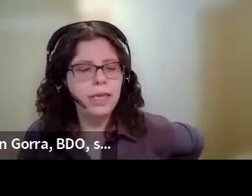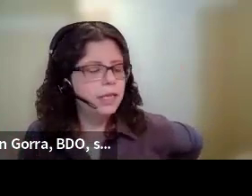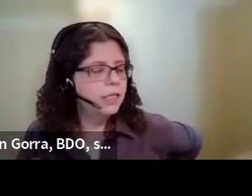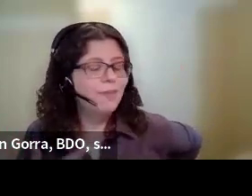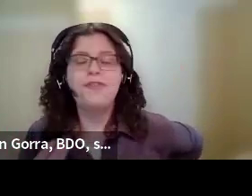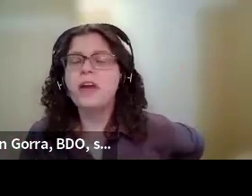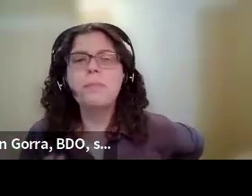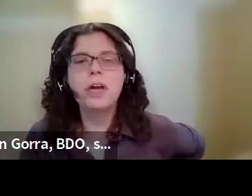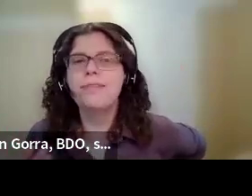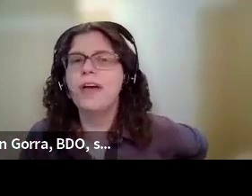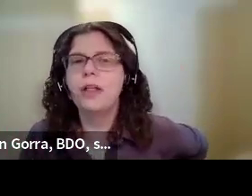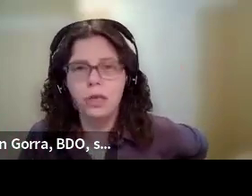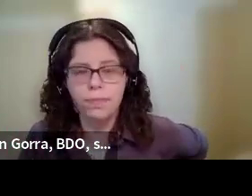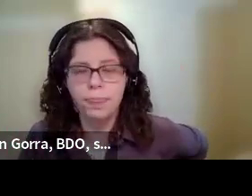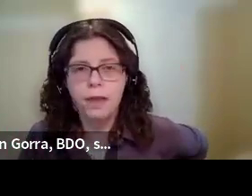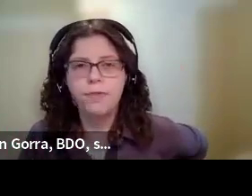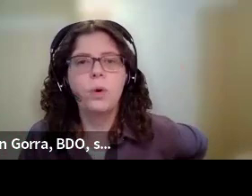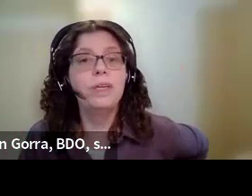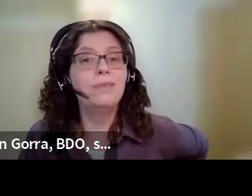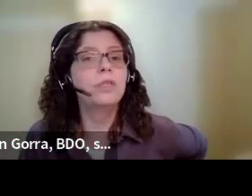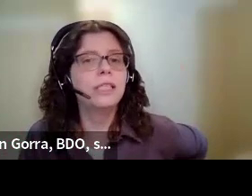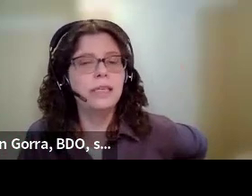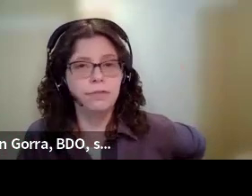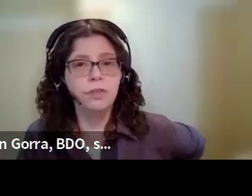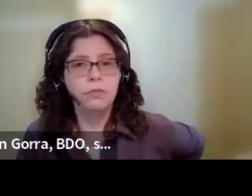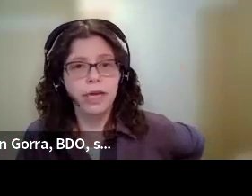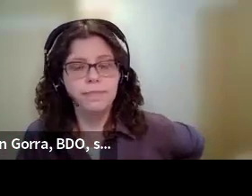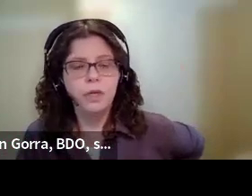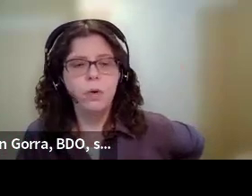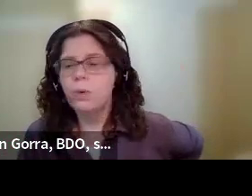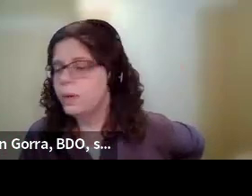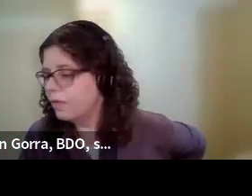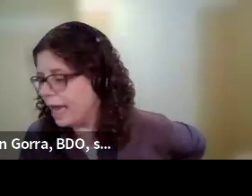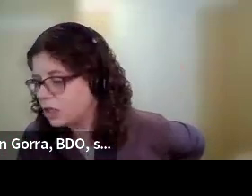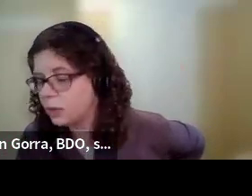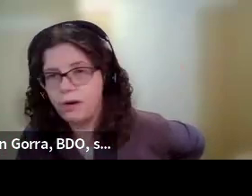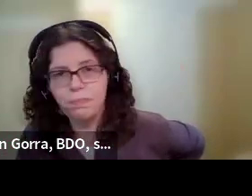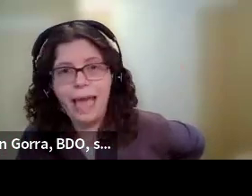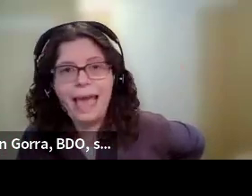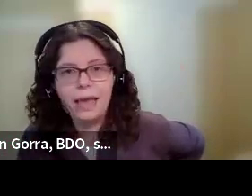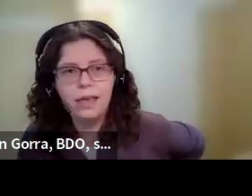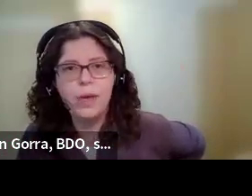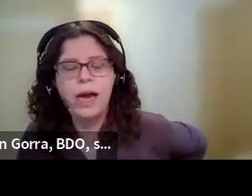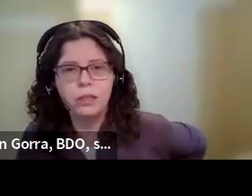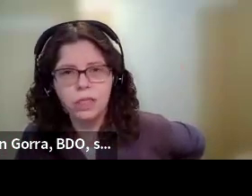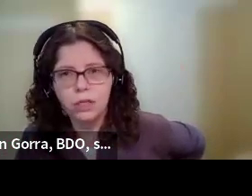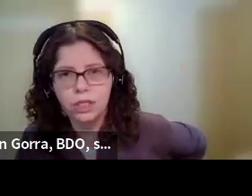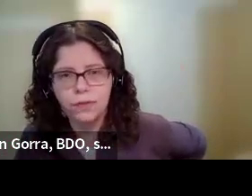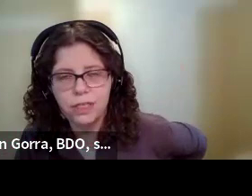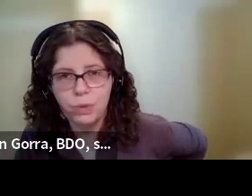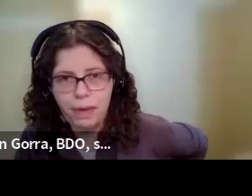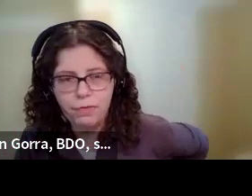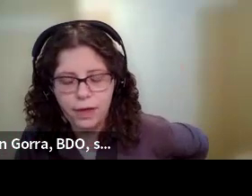amount that is a fair market value for what we received, right? What would we have had to go out and pay if we got those